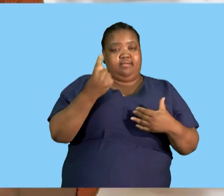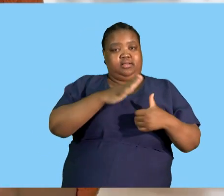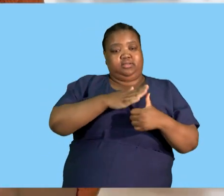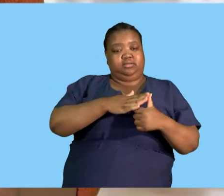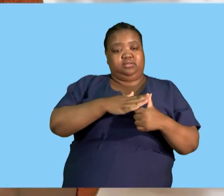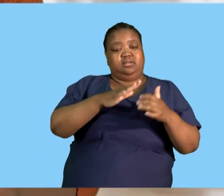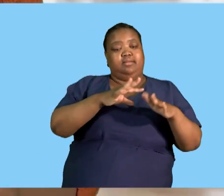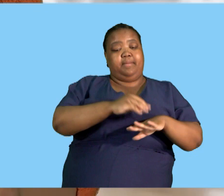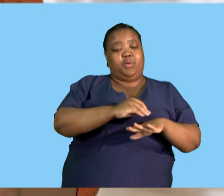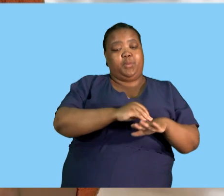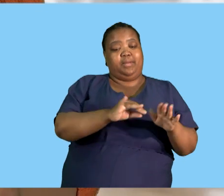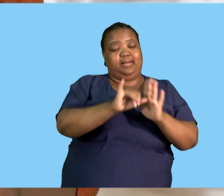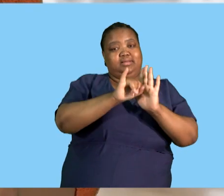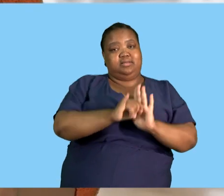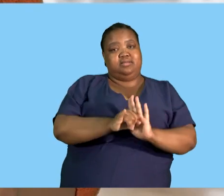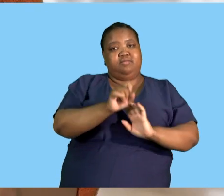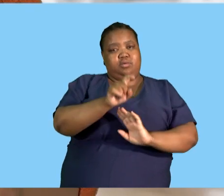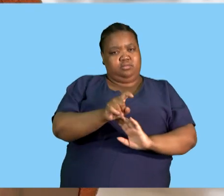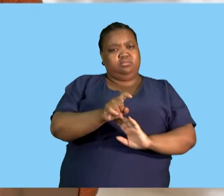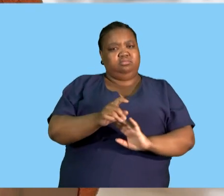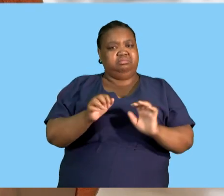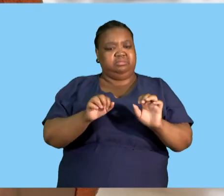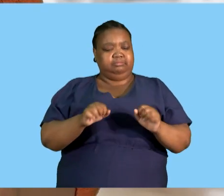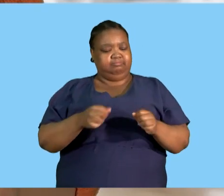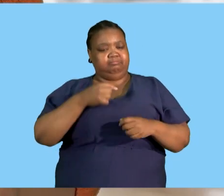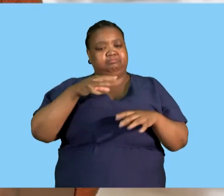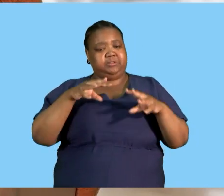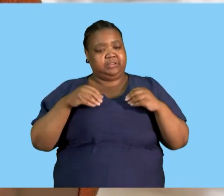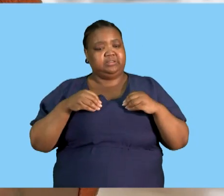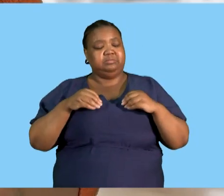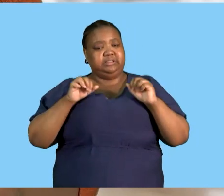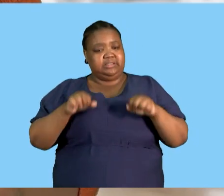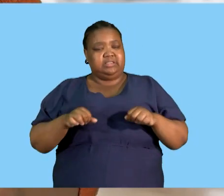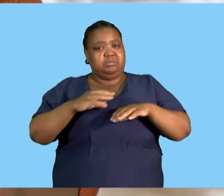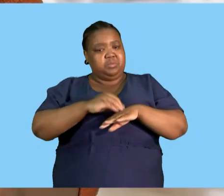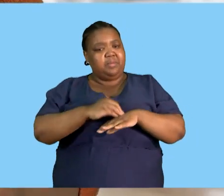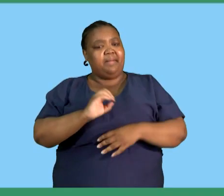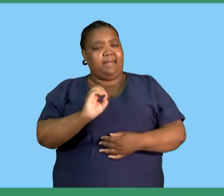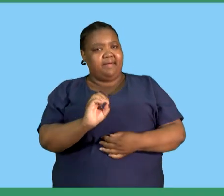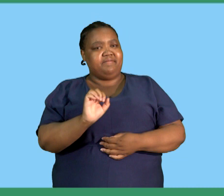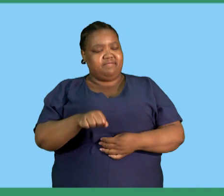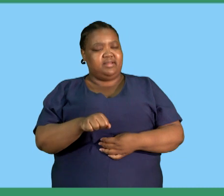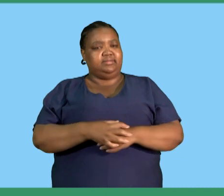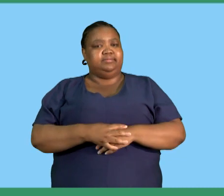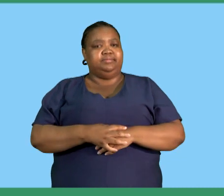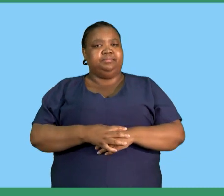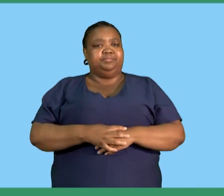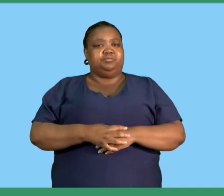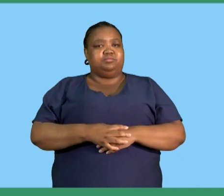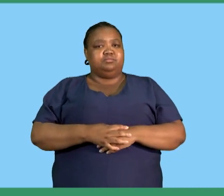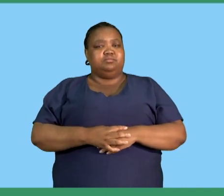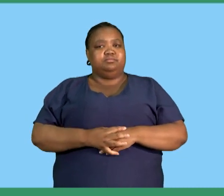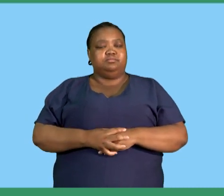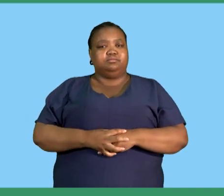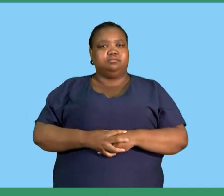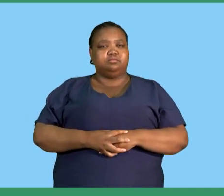a problem, you need to first identify the problem. So acknowledge that there is a problem. So you've acknowledged that, yes, indeed,